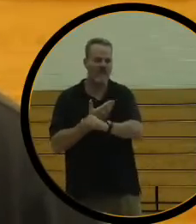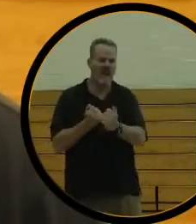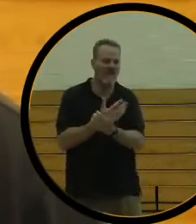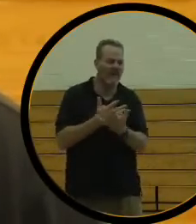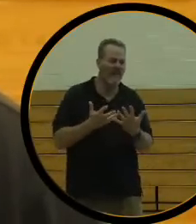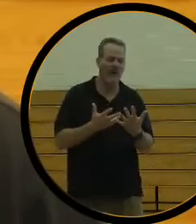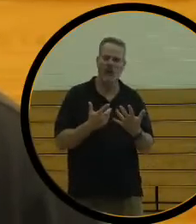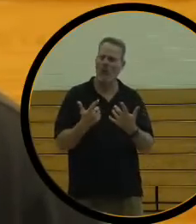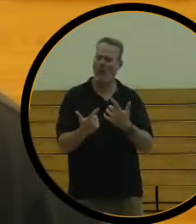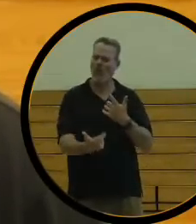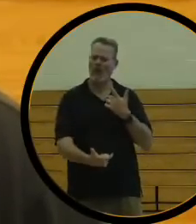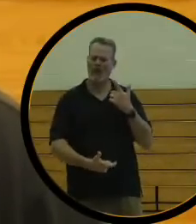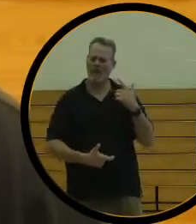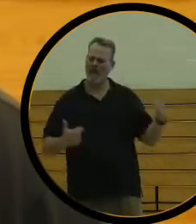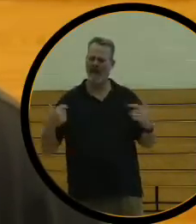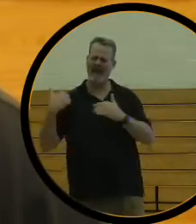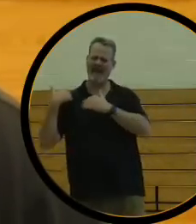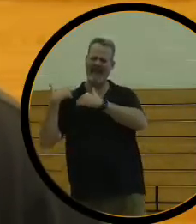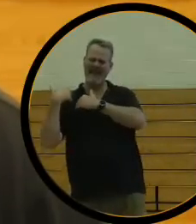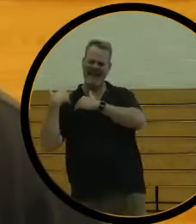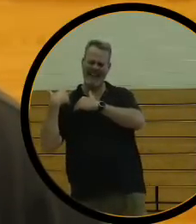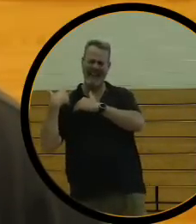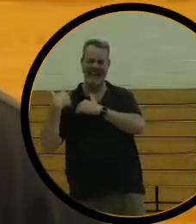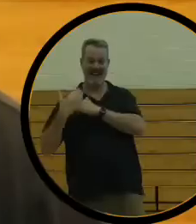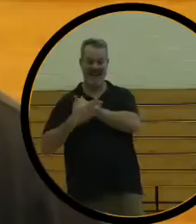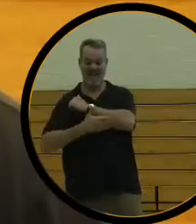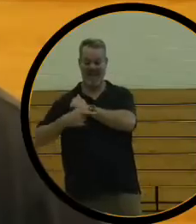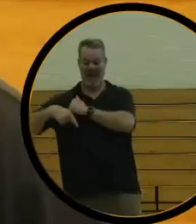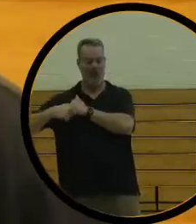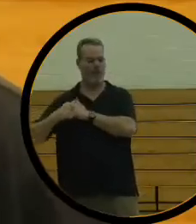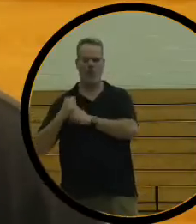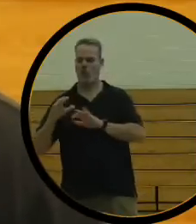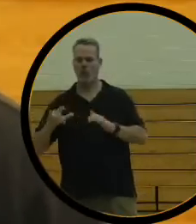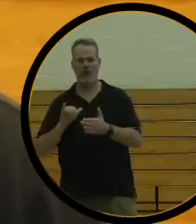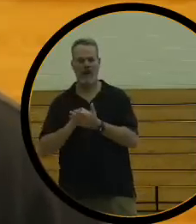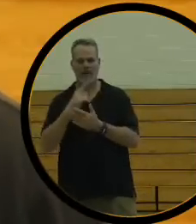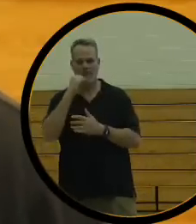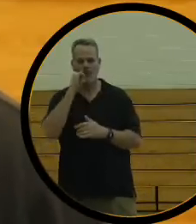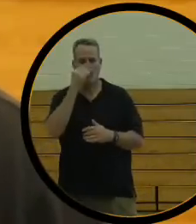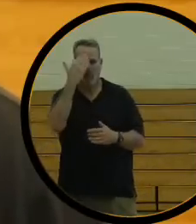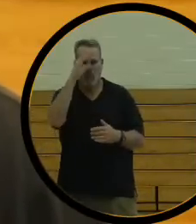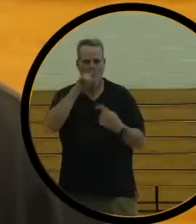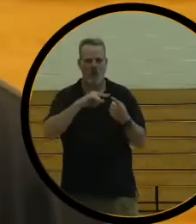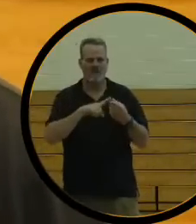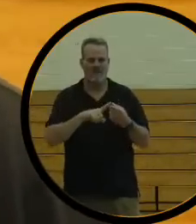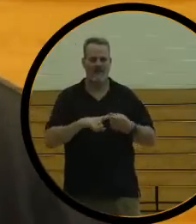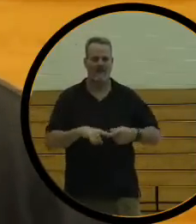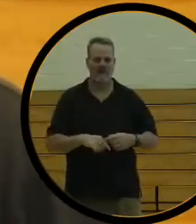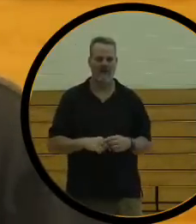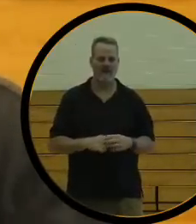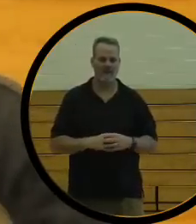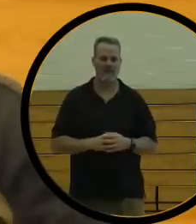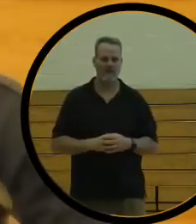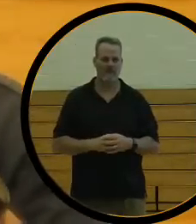it's a huge undertaking. And the county won't do that because we don't know where it's gonna go.